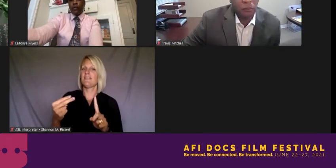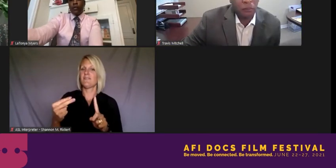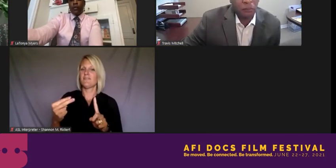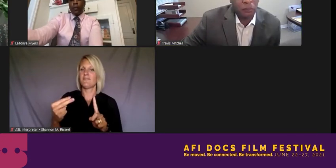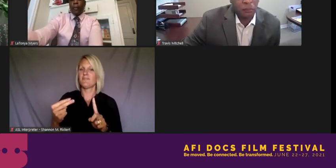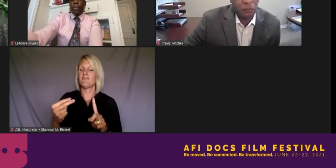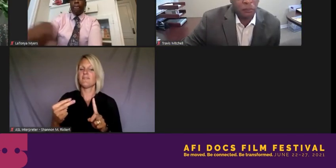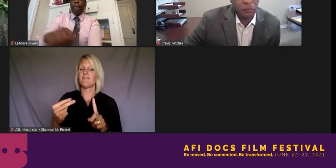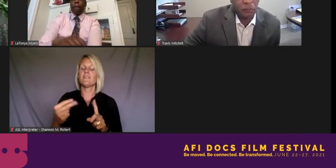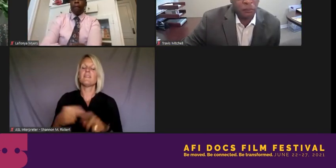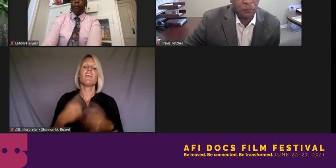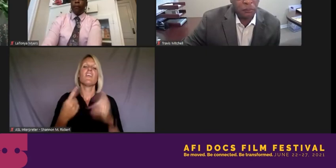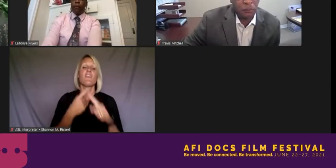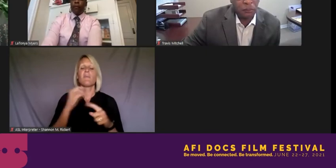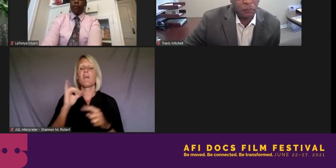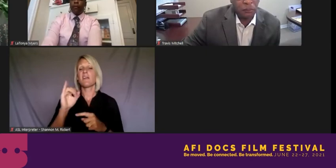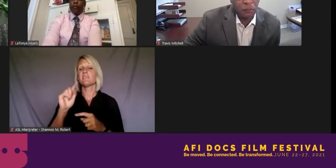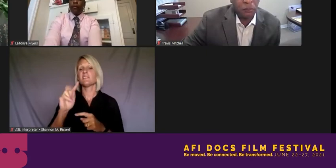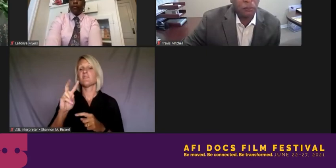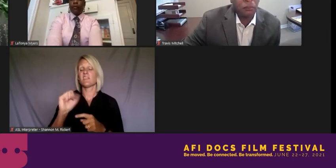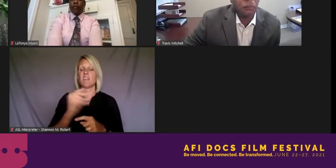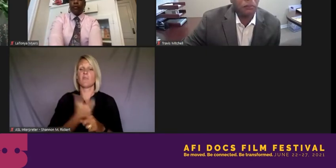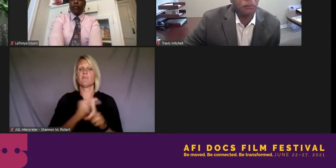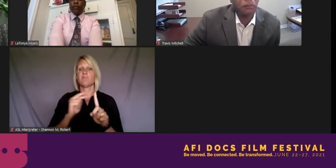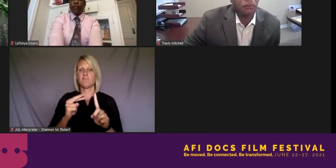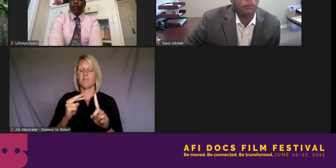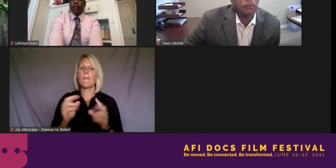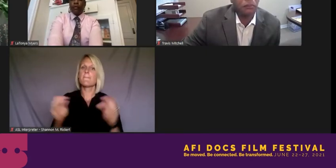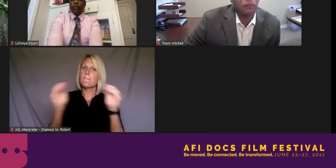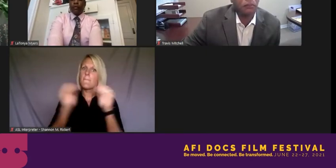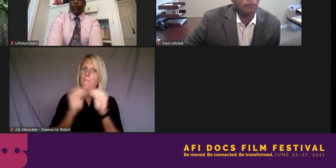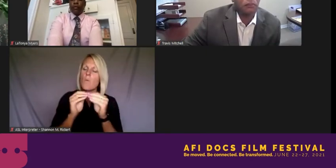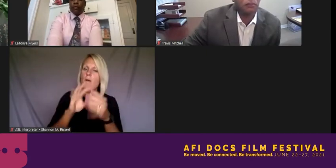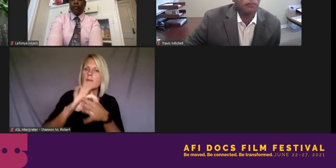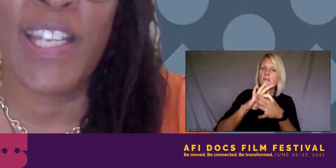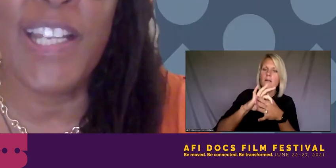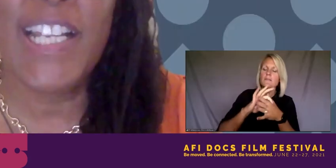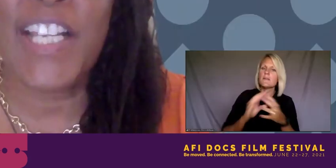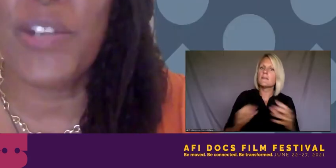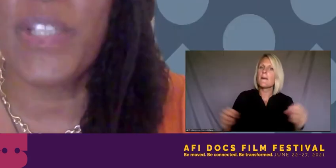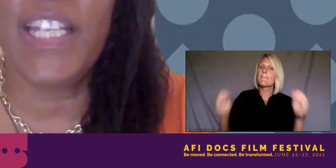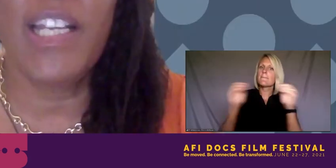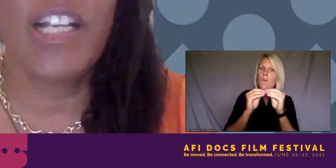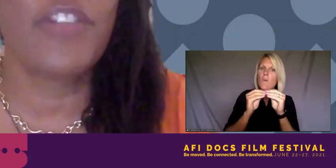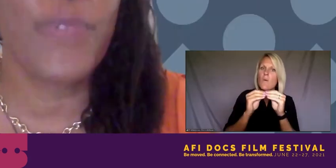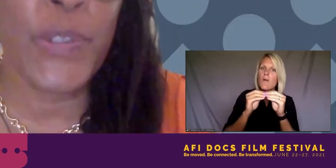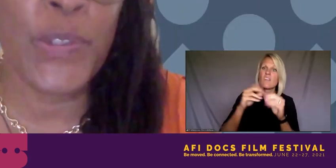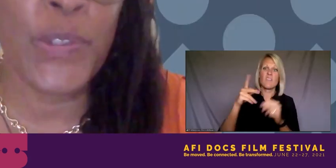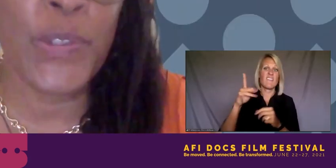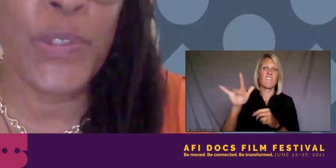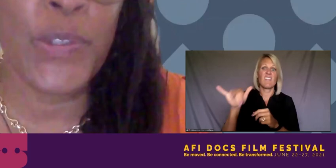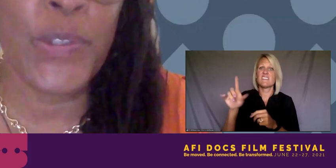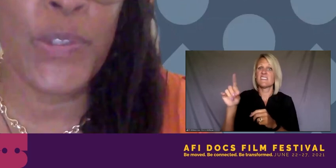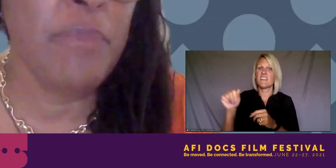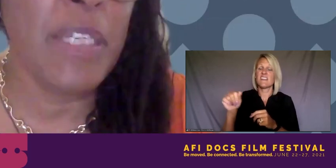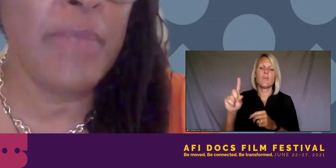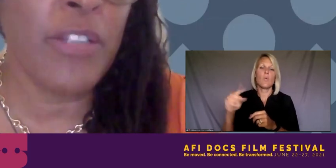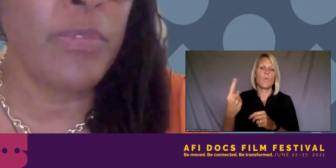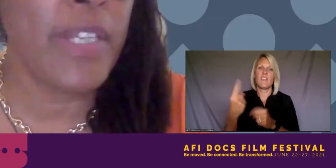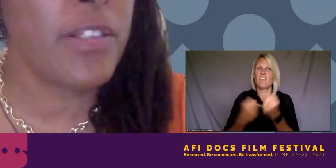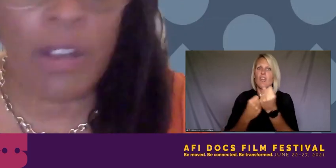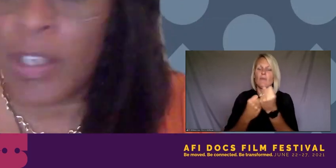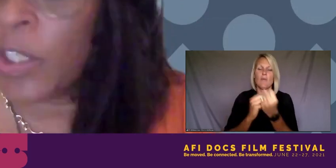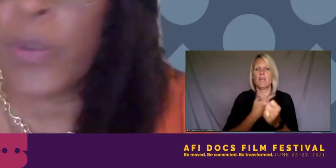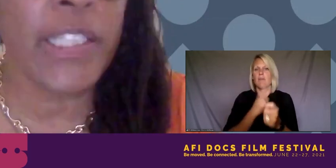ITVS at bringing forward more content, which we are certainly inspired to do. Philly DA has only affirmed our